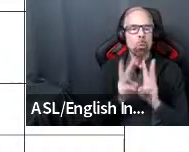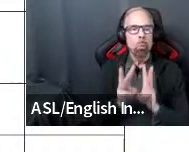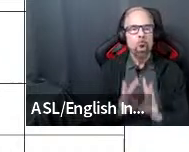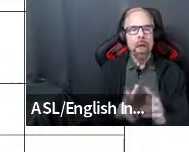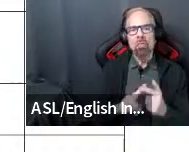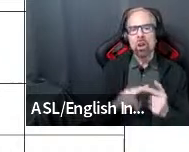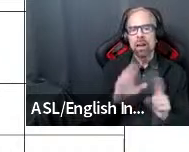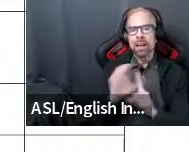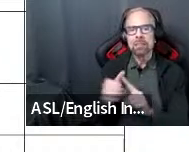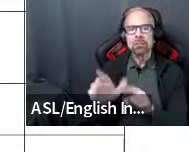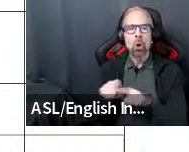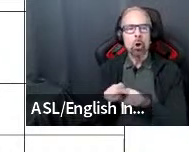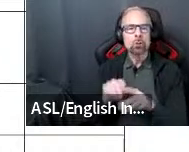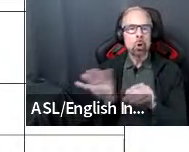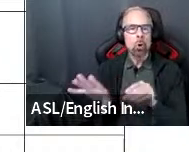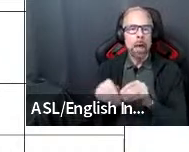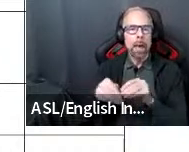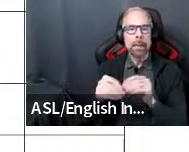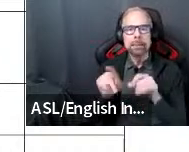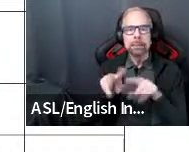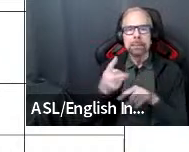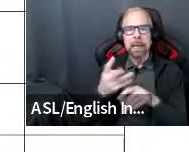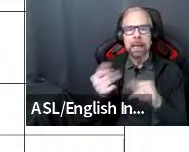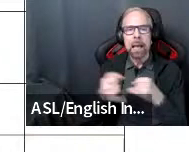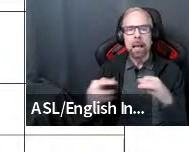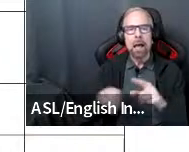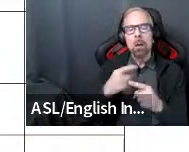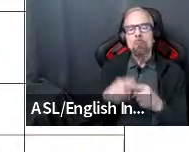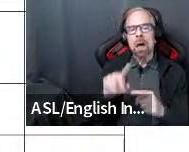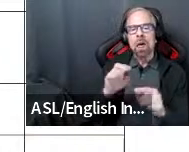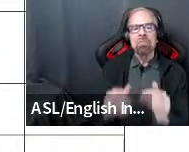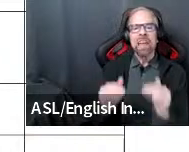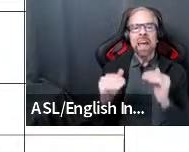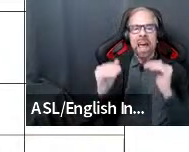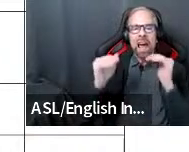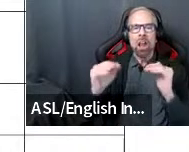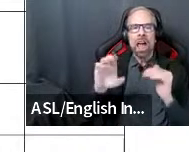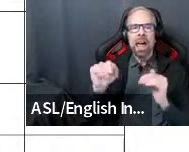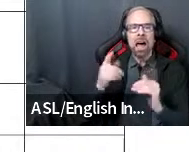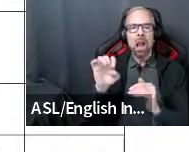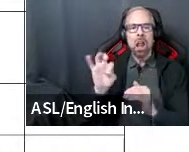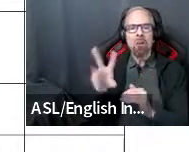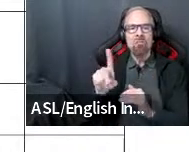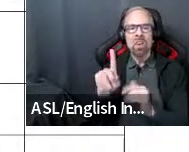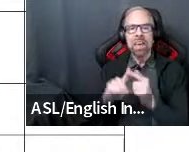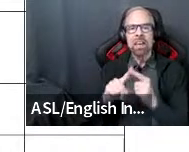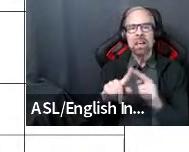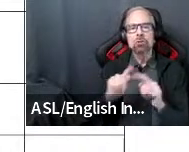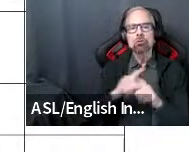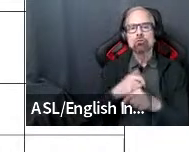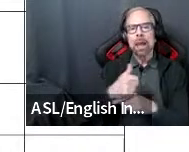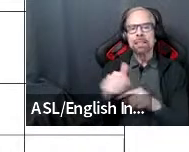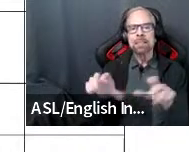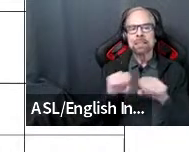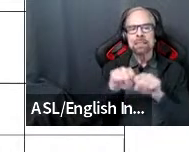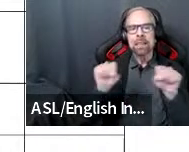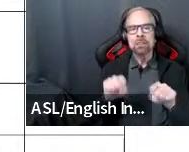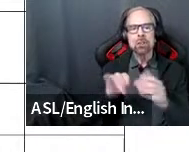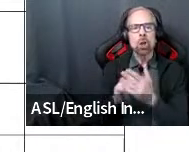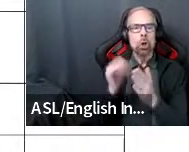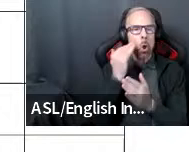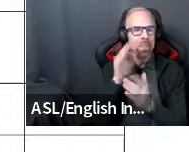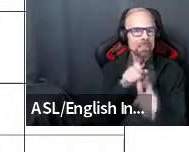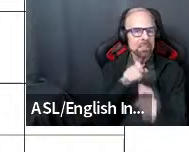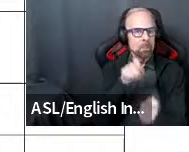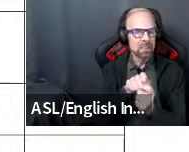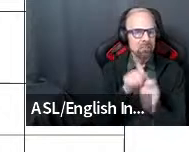also added in the second line about the elevated transit station, since we understood that that was a particular focus for